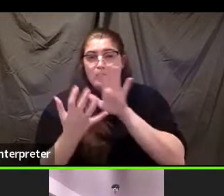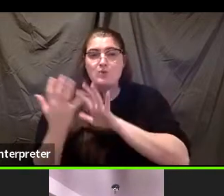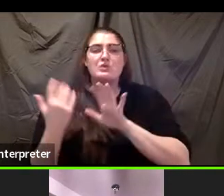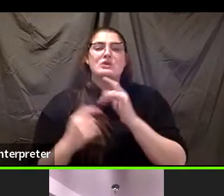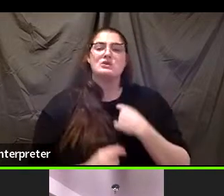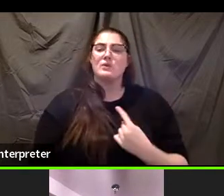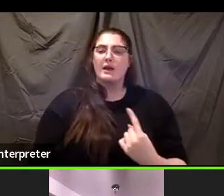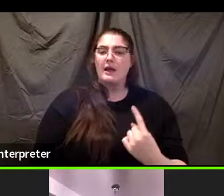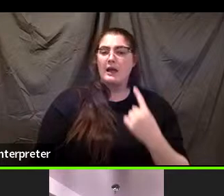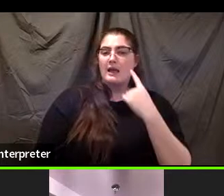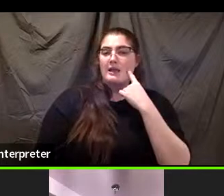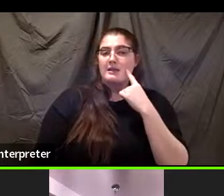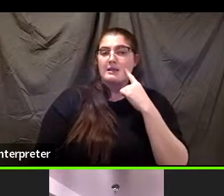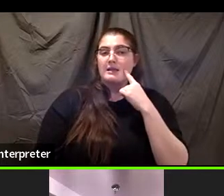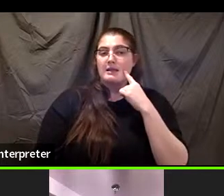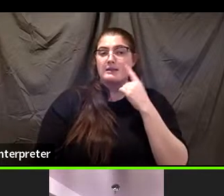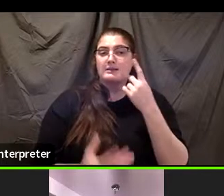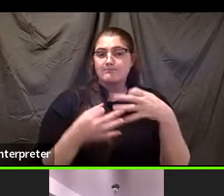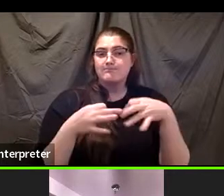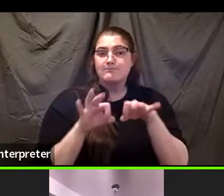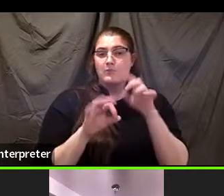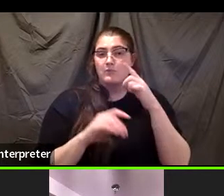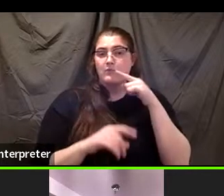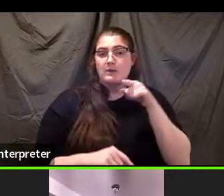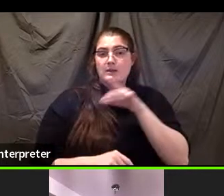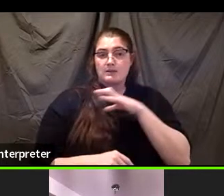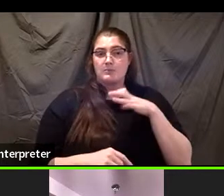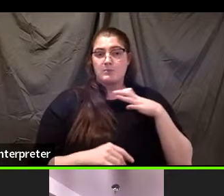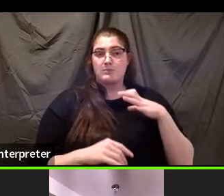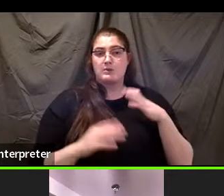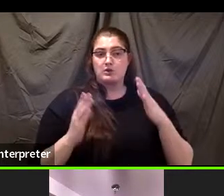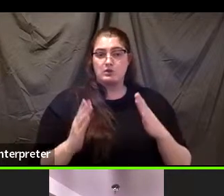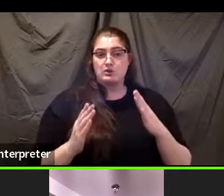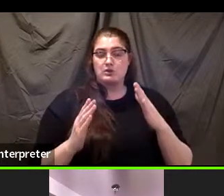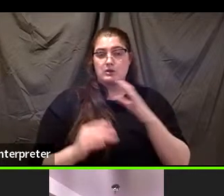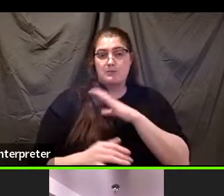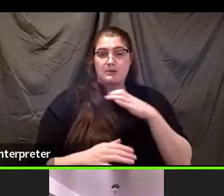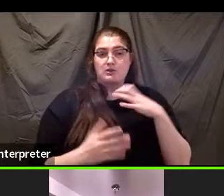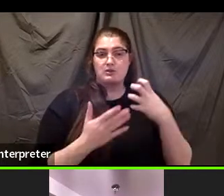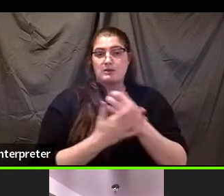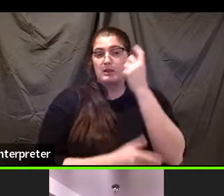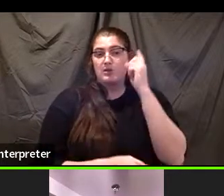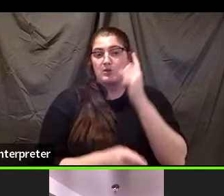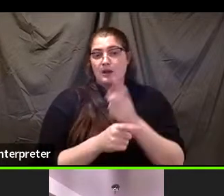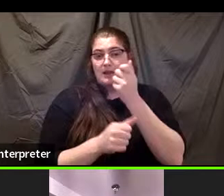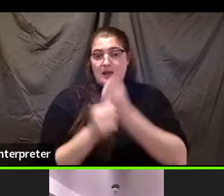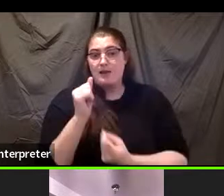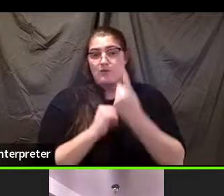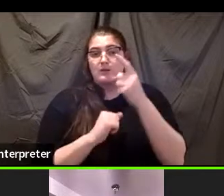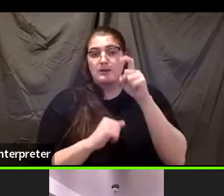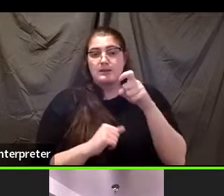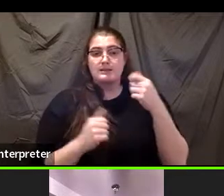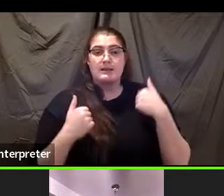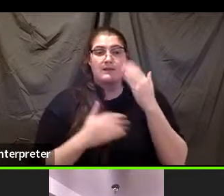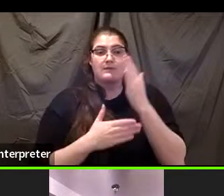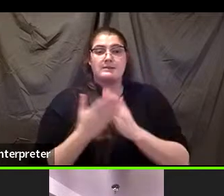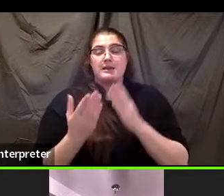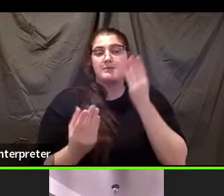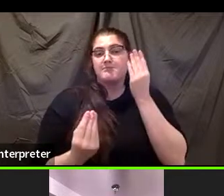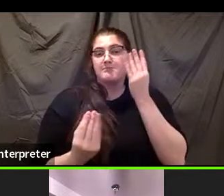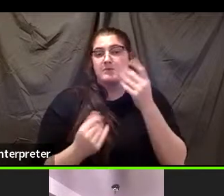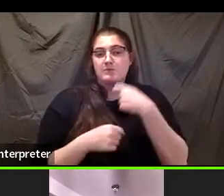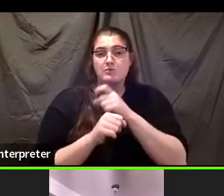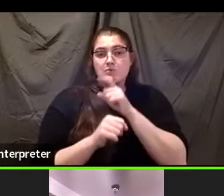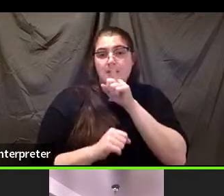is incumbent upon this commission to get it right. Everyone needs to have some input into making sure that this